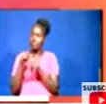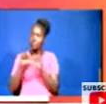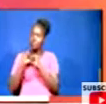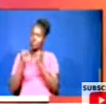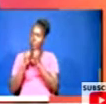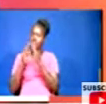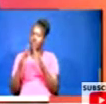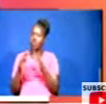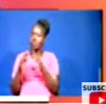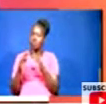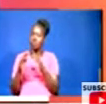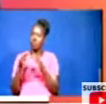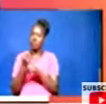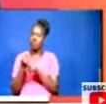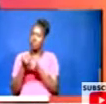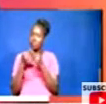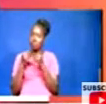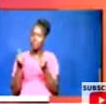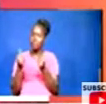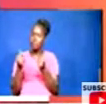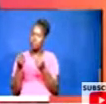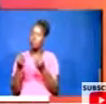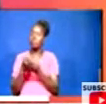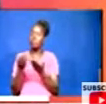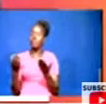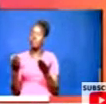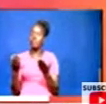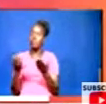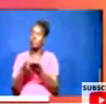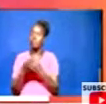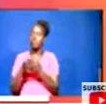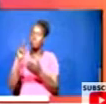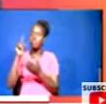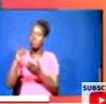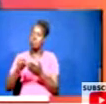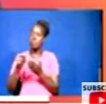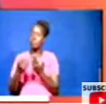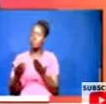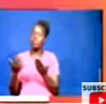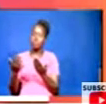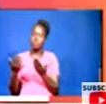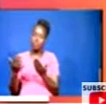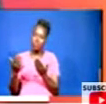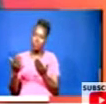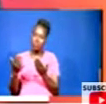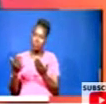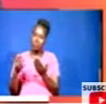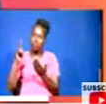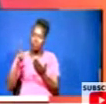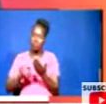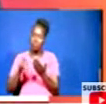which is meant to address the masses, then you have to bring down issues of costs down. And you must have